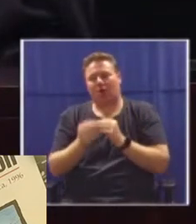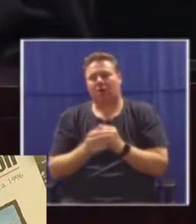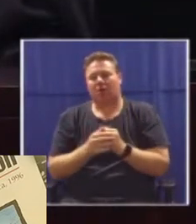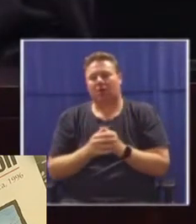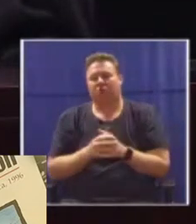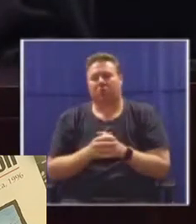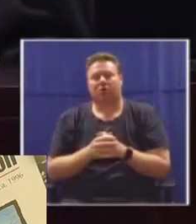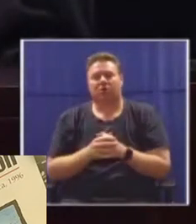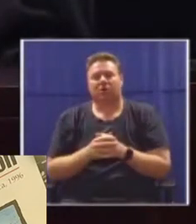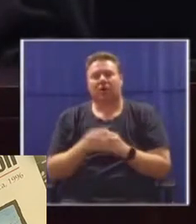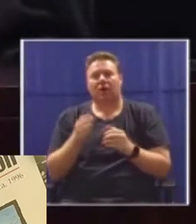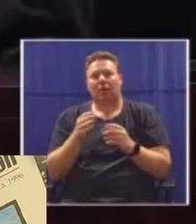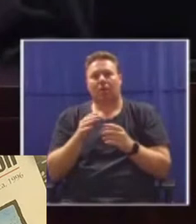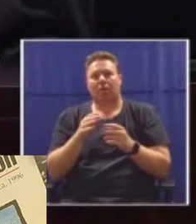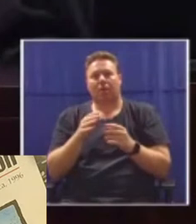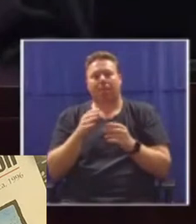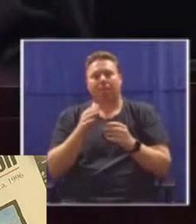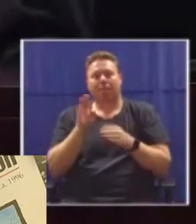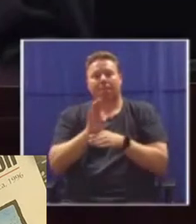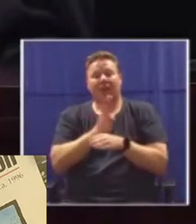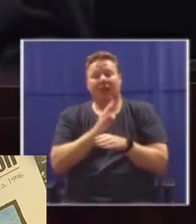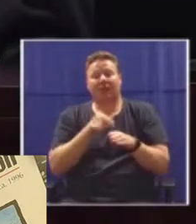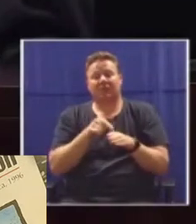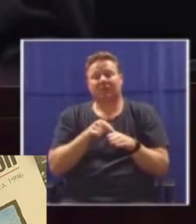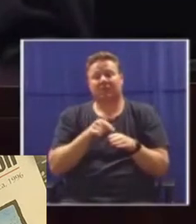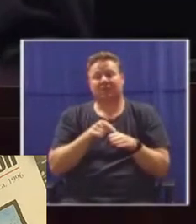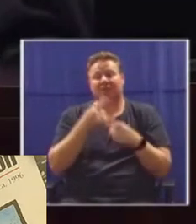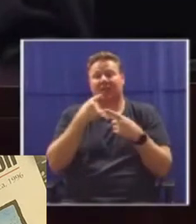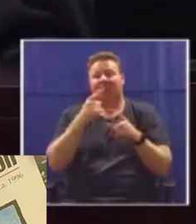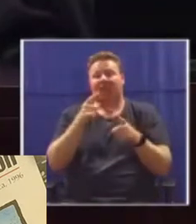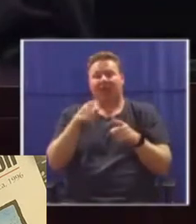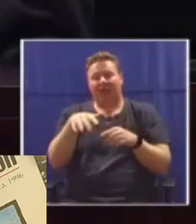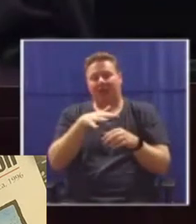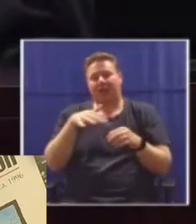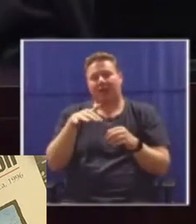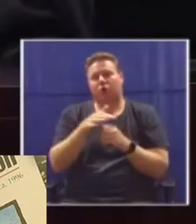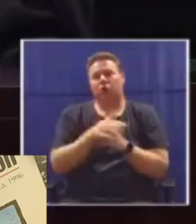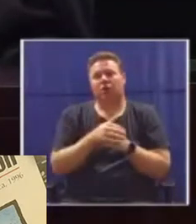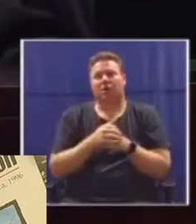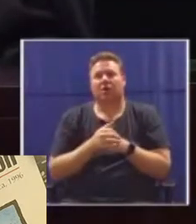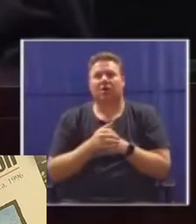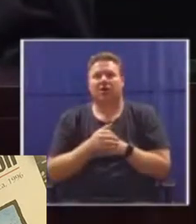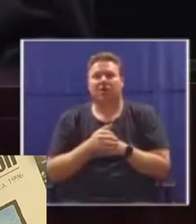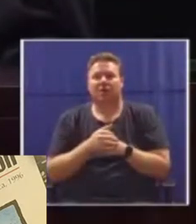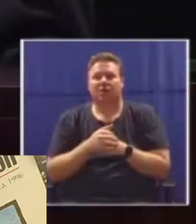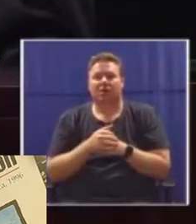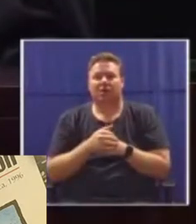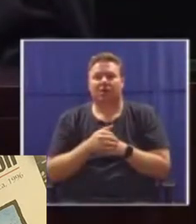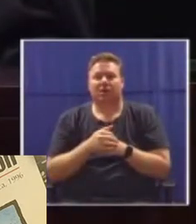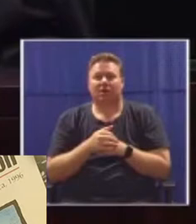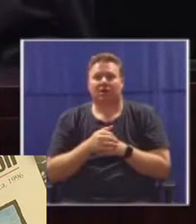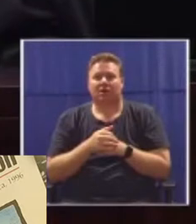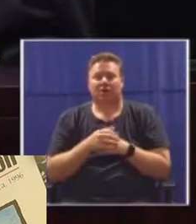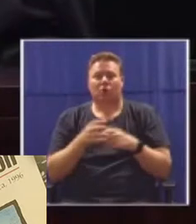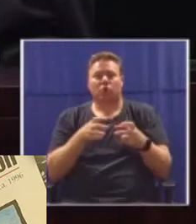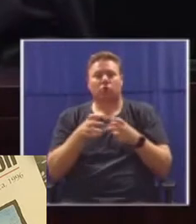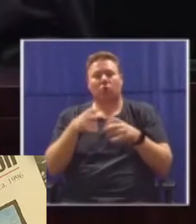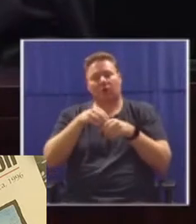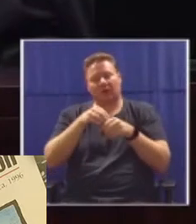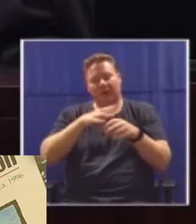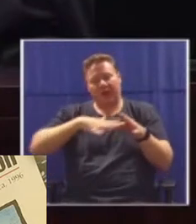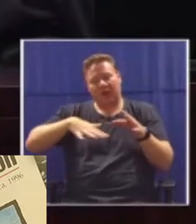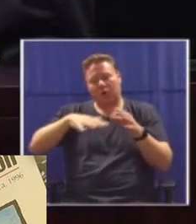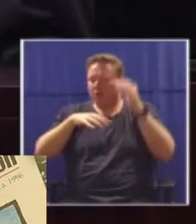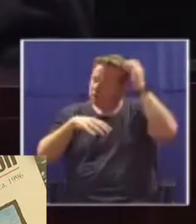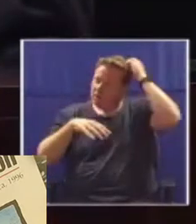to say that the bill's intention to declare certain areas for emission control within the vicinity